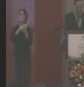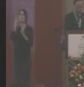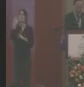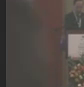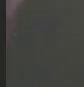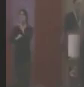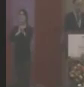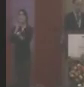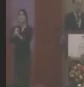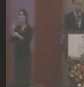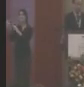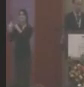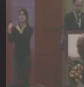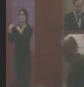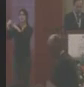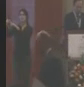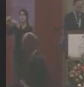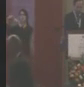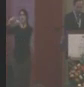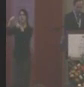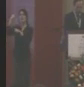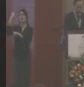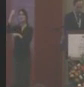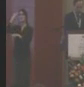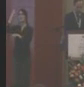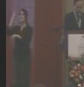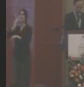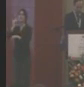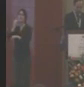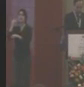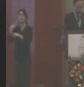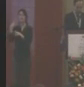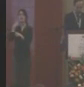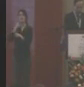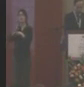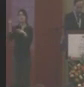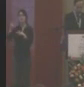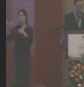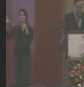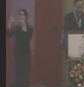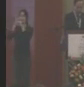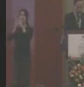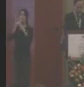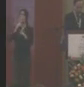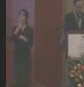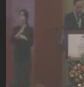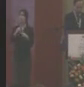public policies validated by international organizations in charge of disaster risk reduction,